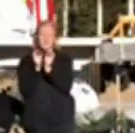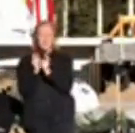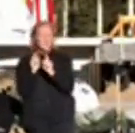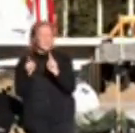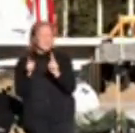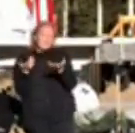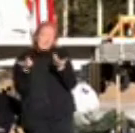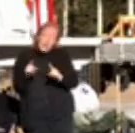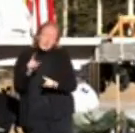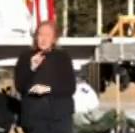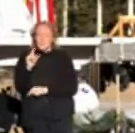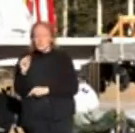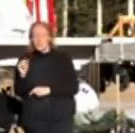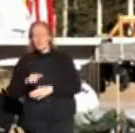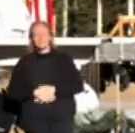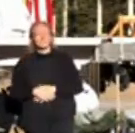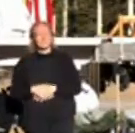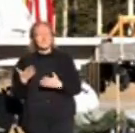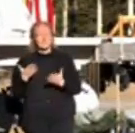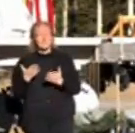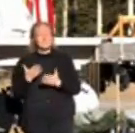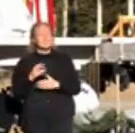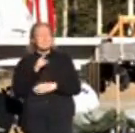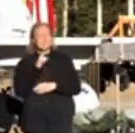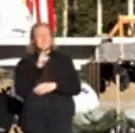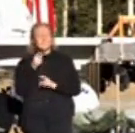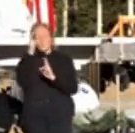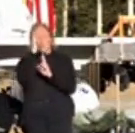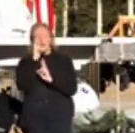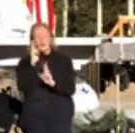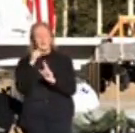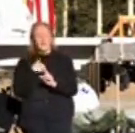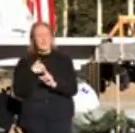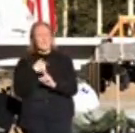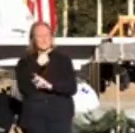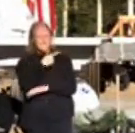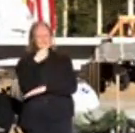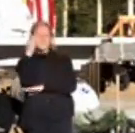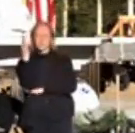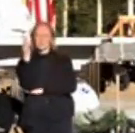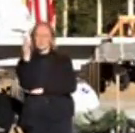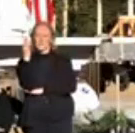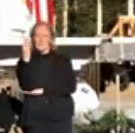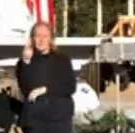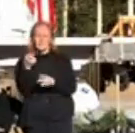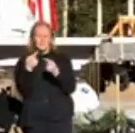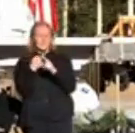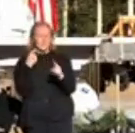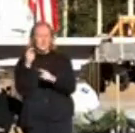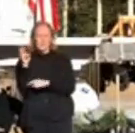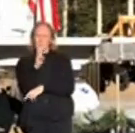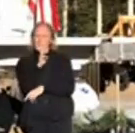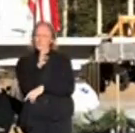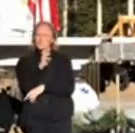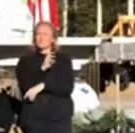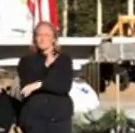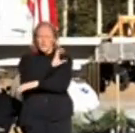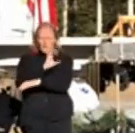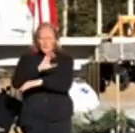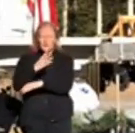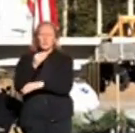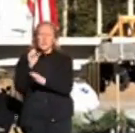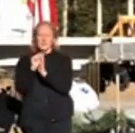that's 2020, right? And it's such an honor to have this tree come from Western Colorado and from the